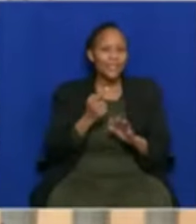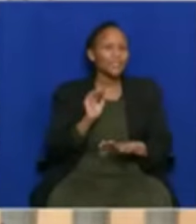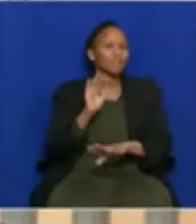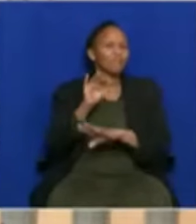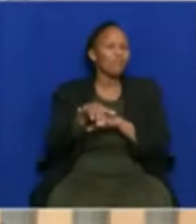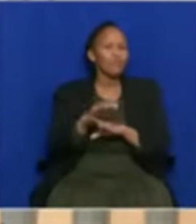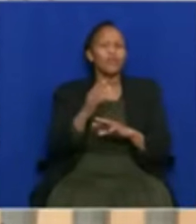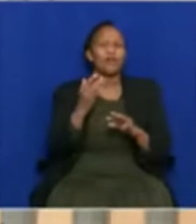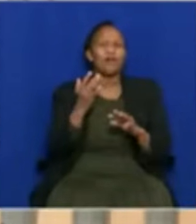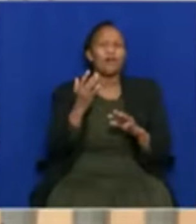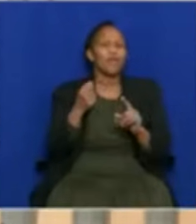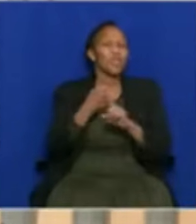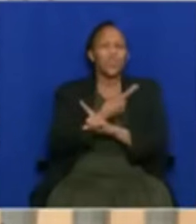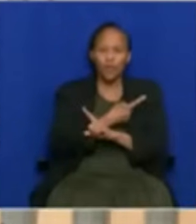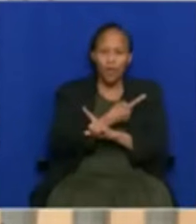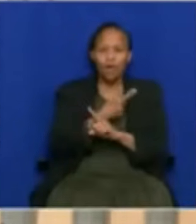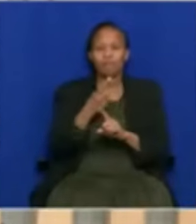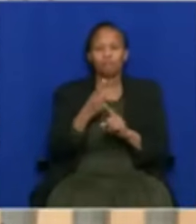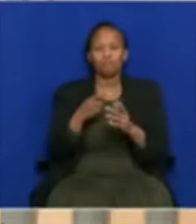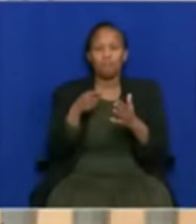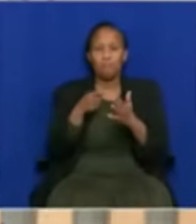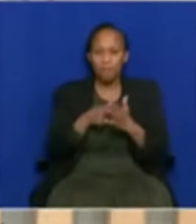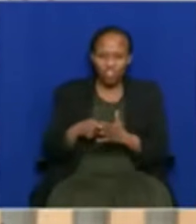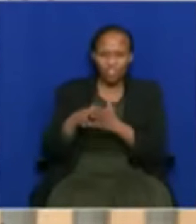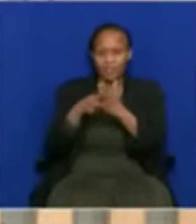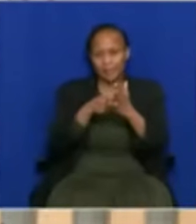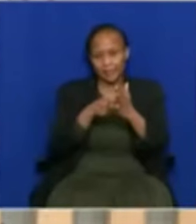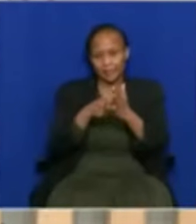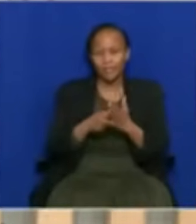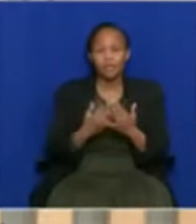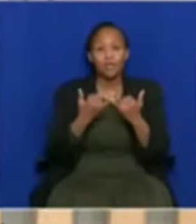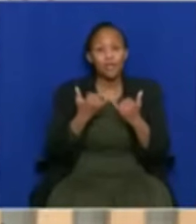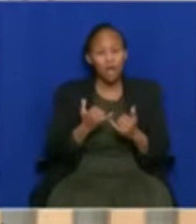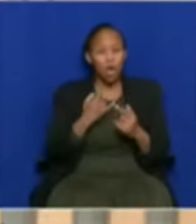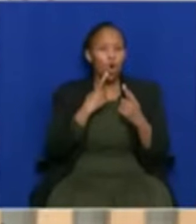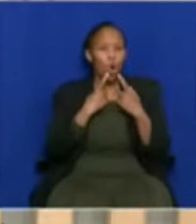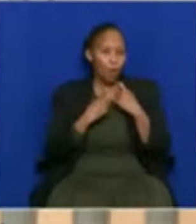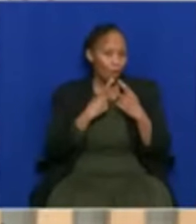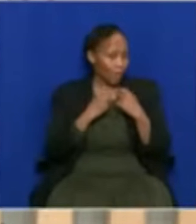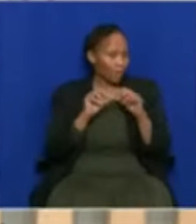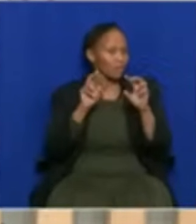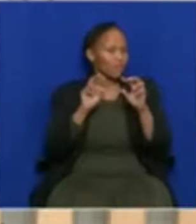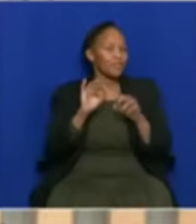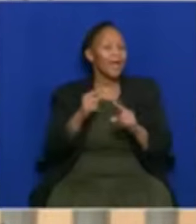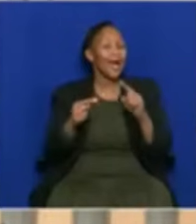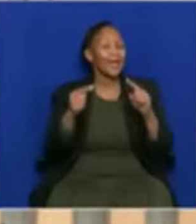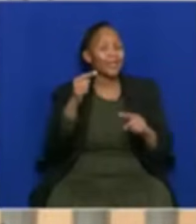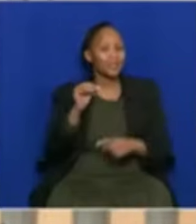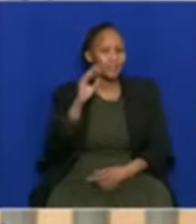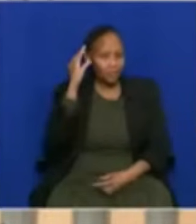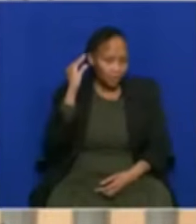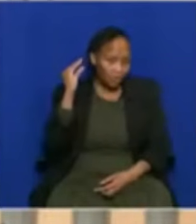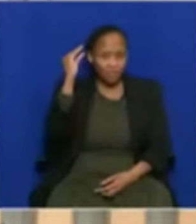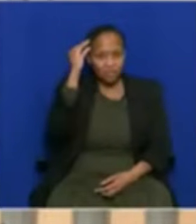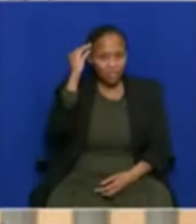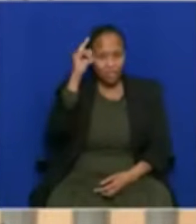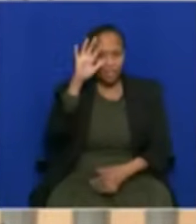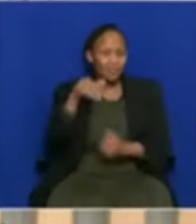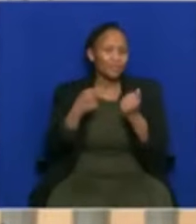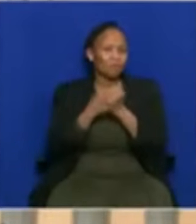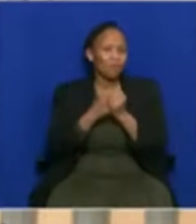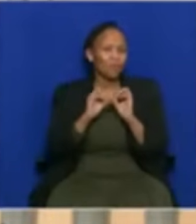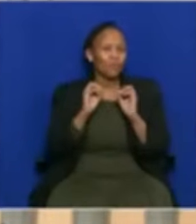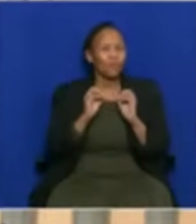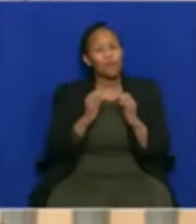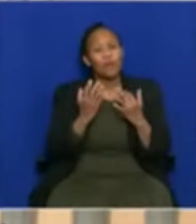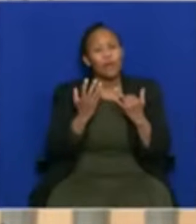3.12, at this stage, the complainant's allegations regarding General Cele are unsubstantiated and amount to no more than the complainant's